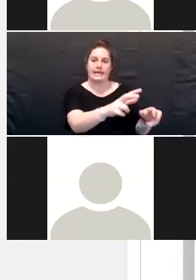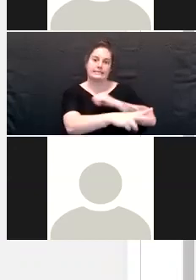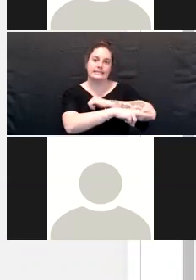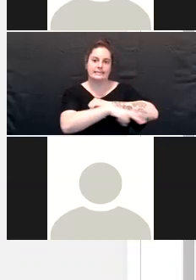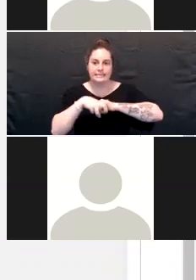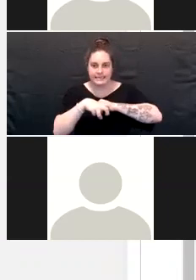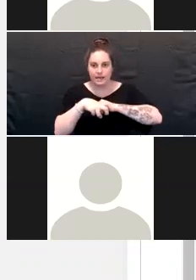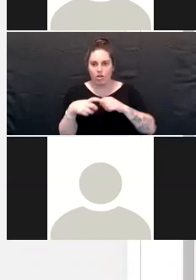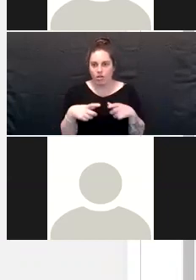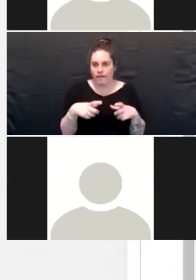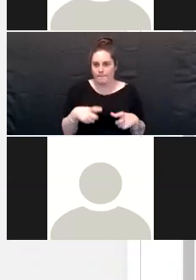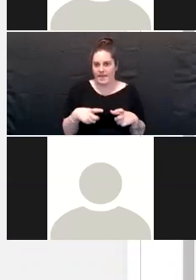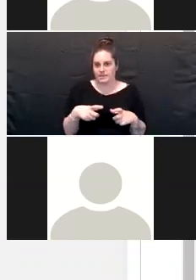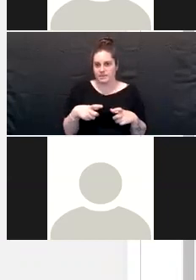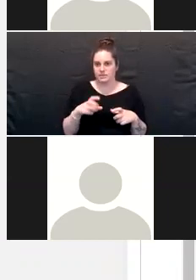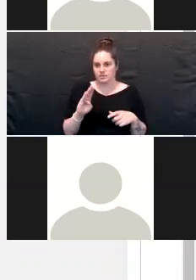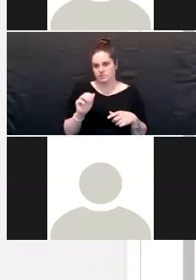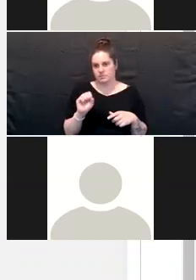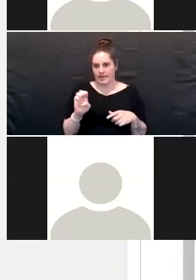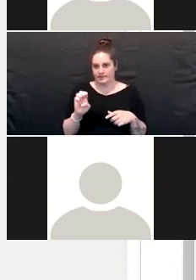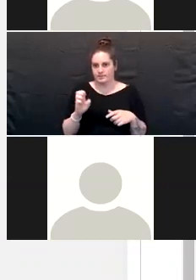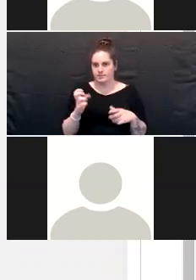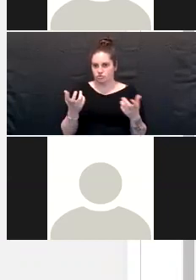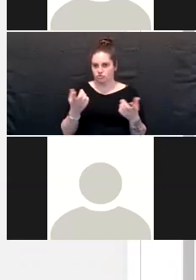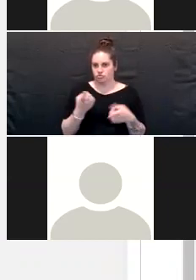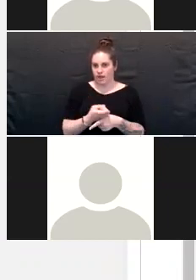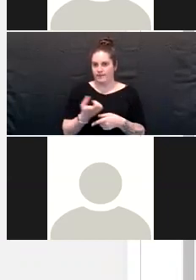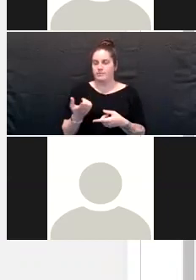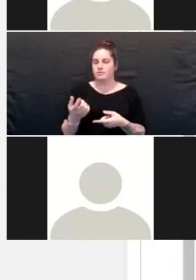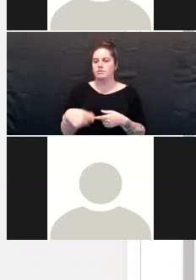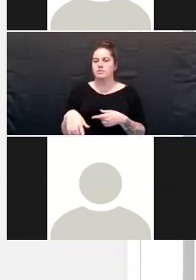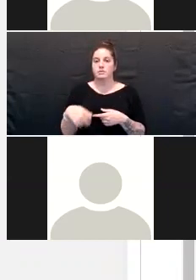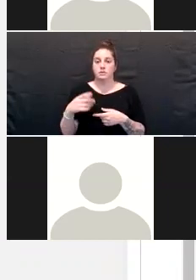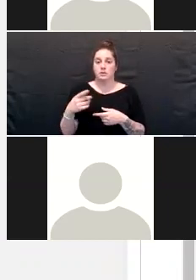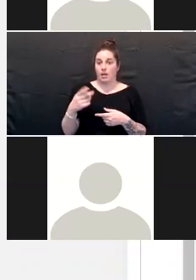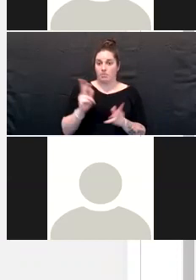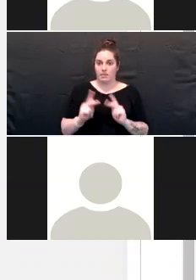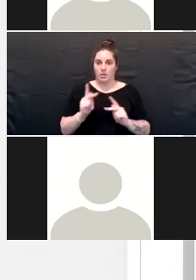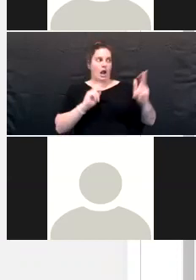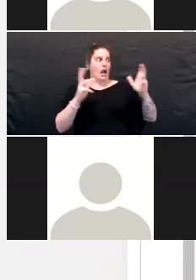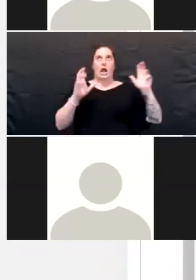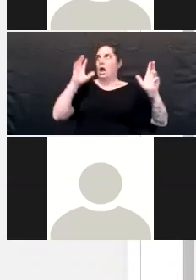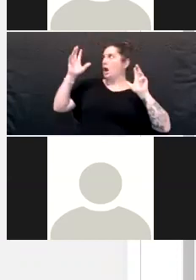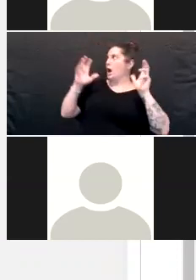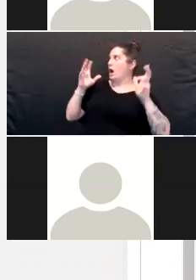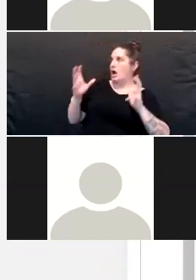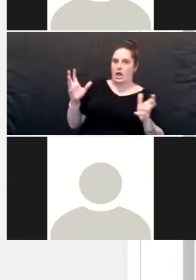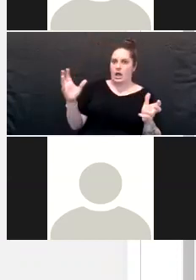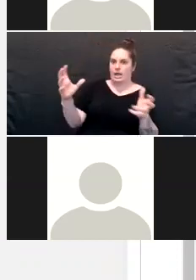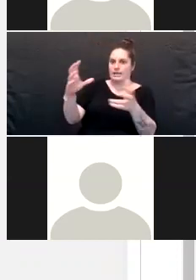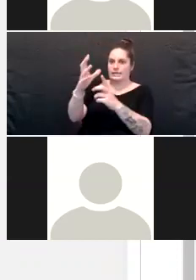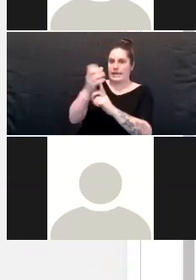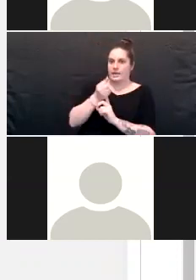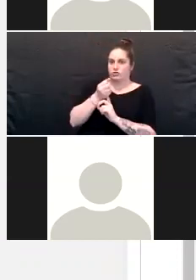Because while the pitcher, catcher, whoever is scrambling to catch that bunt, get that